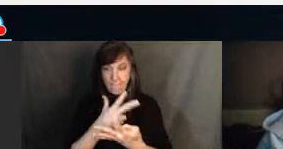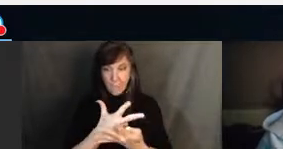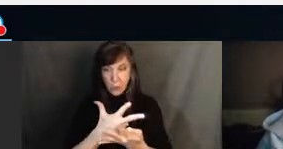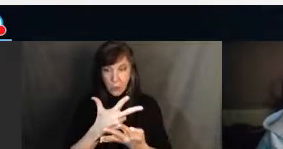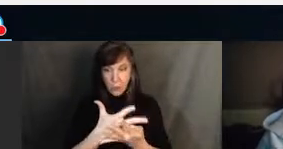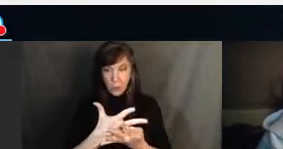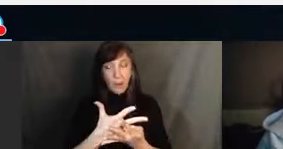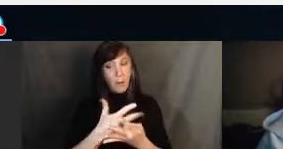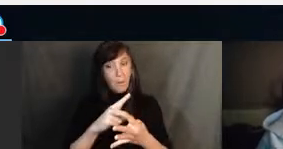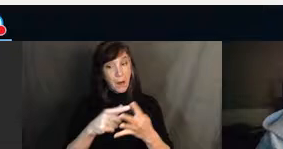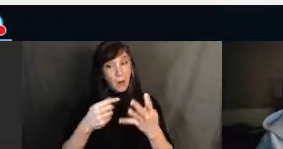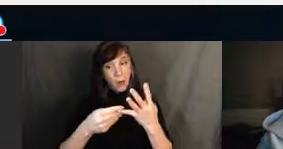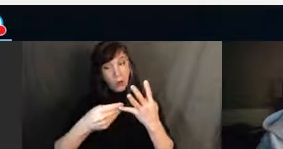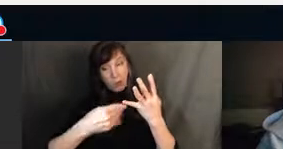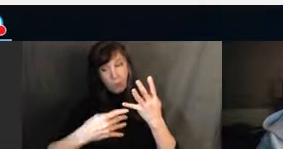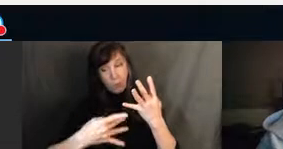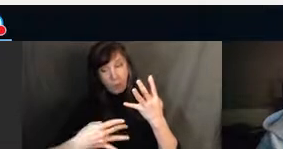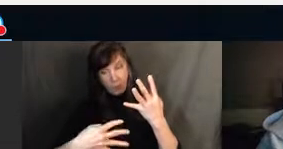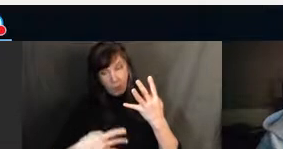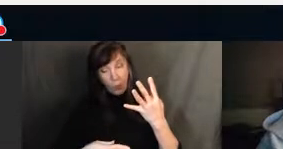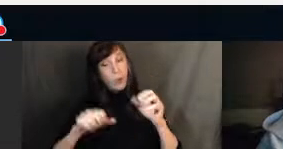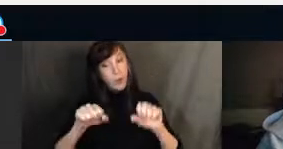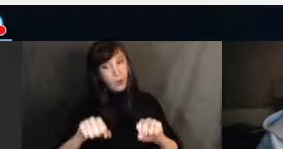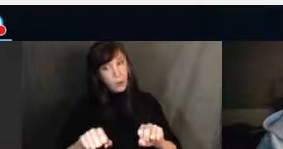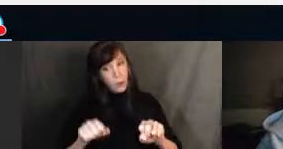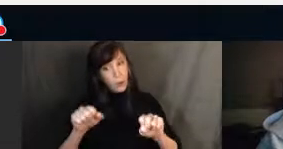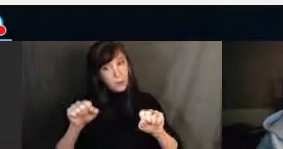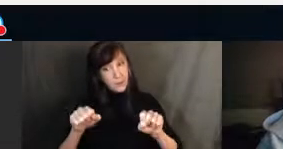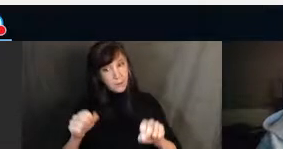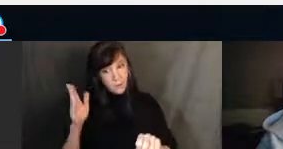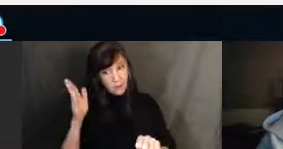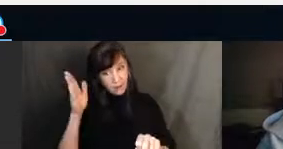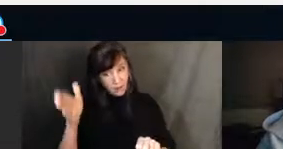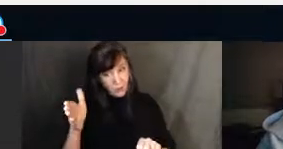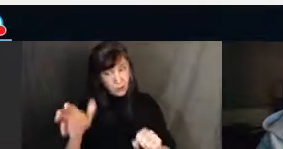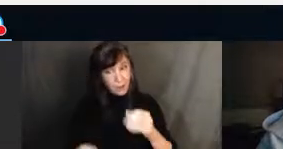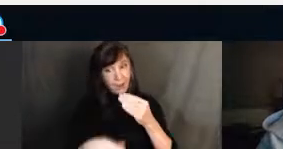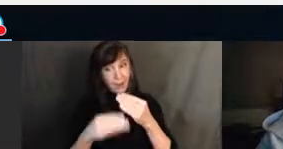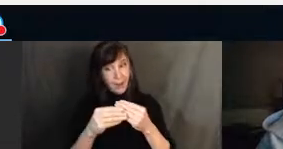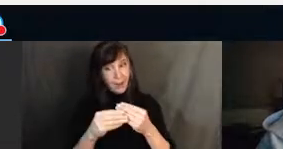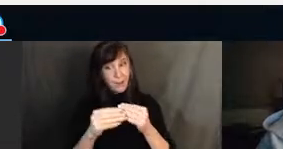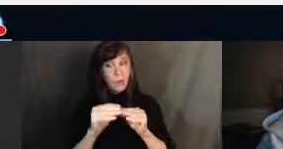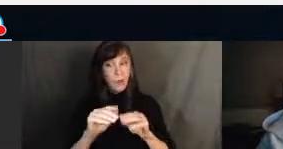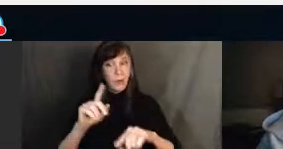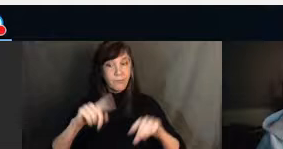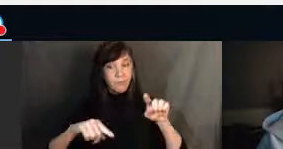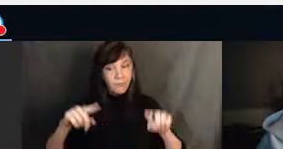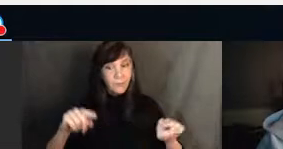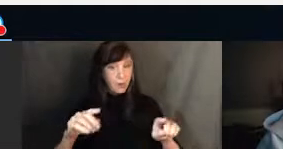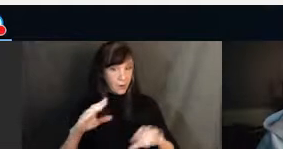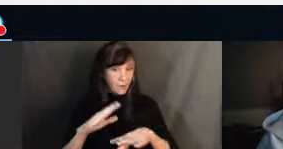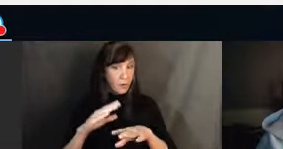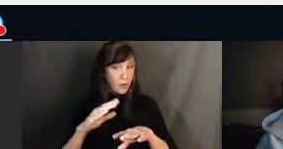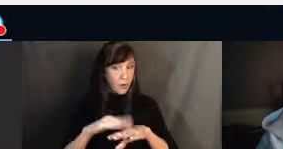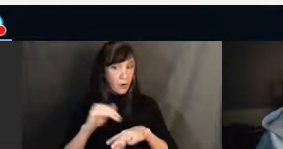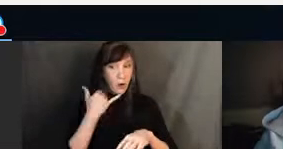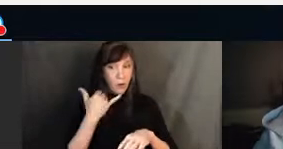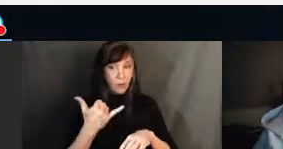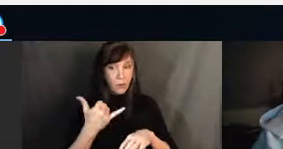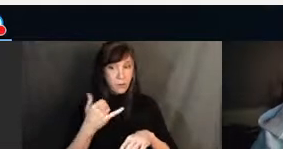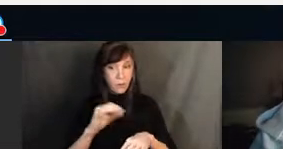a broader degree of calls to be evaluated in the coming month or